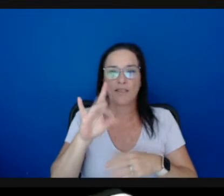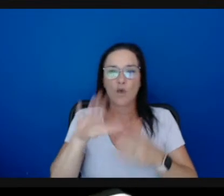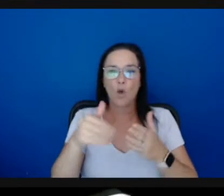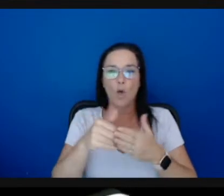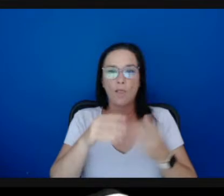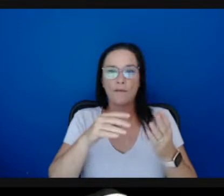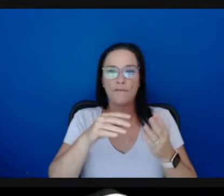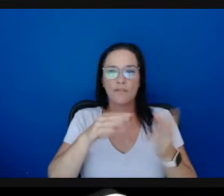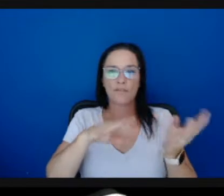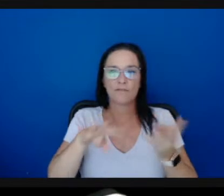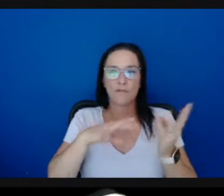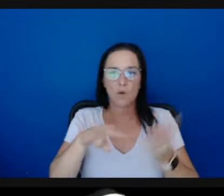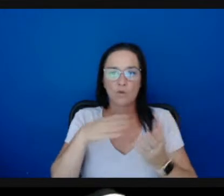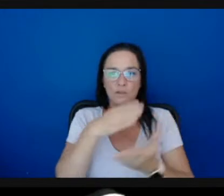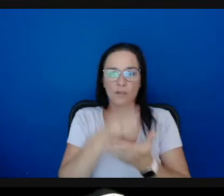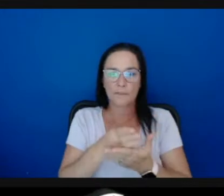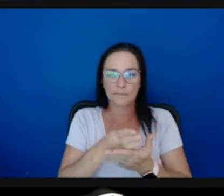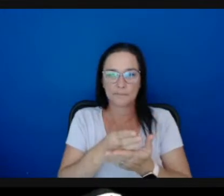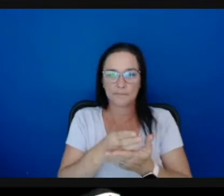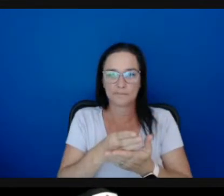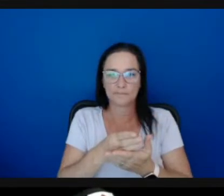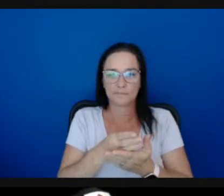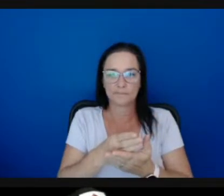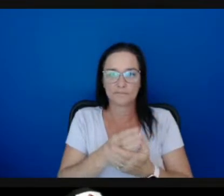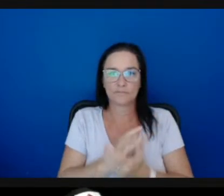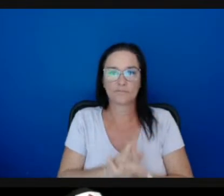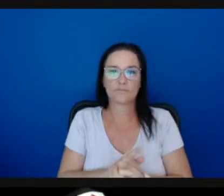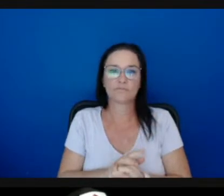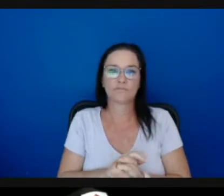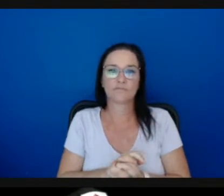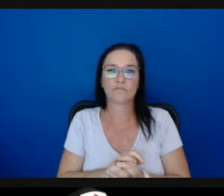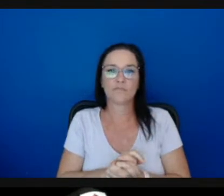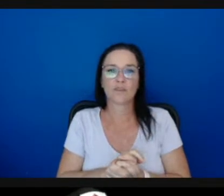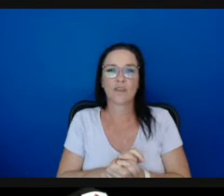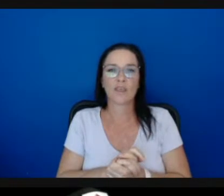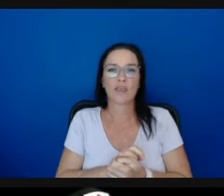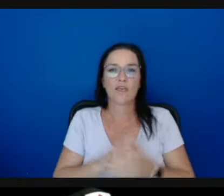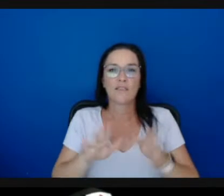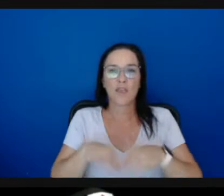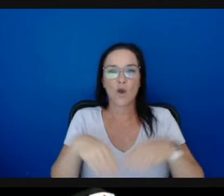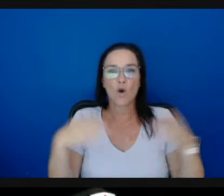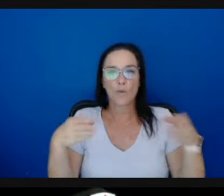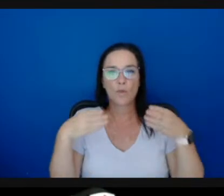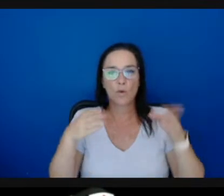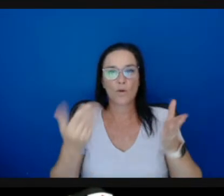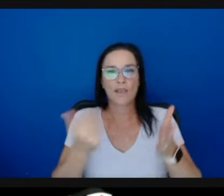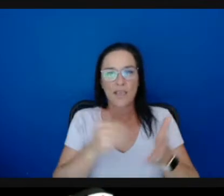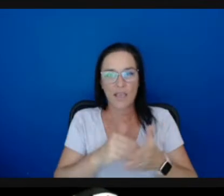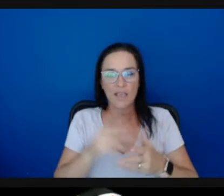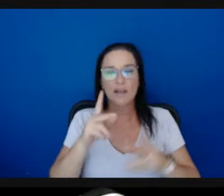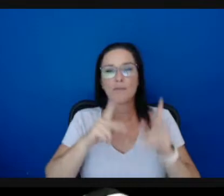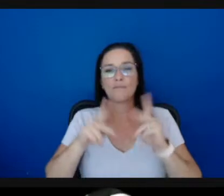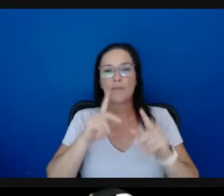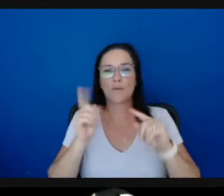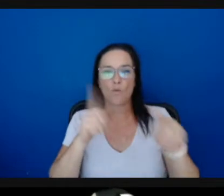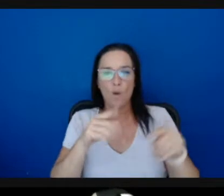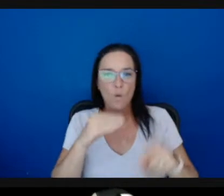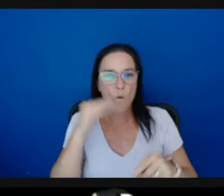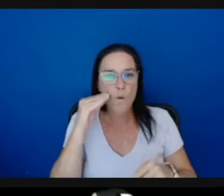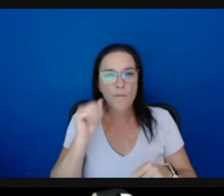out. Right? So the bulldozers reopened the road to Kalapana. Civil defense let everyone back into their homes on April